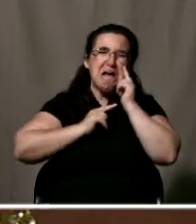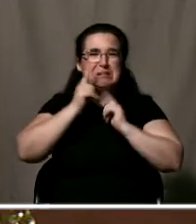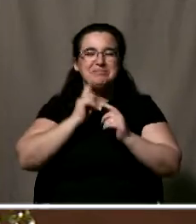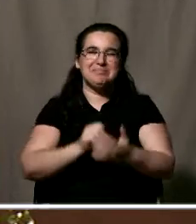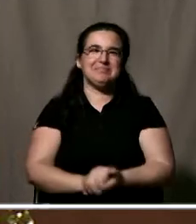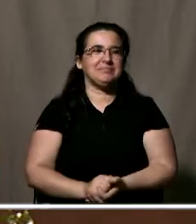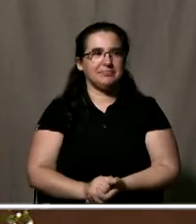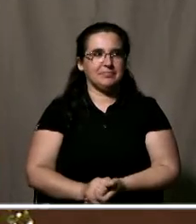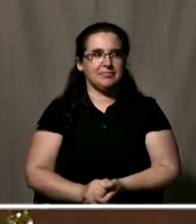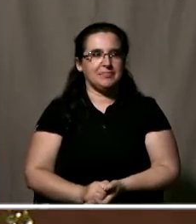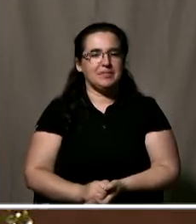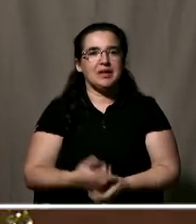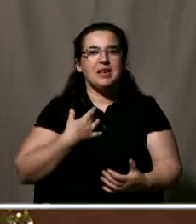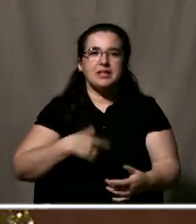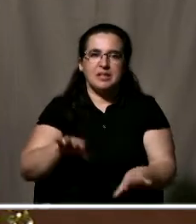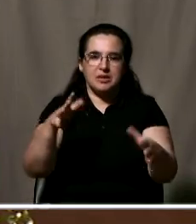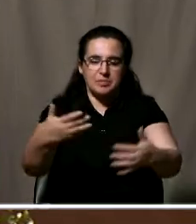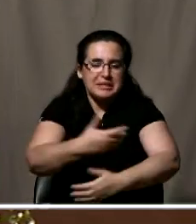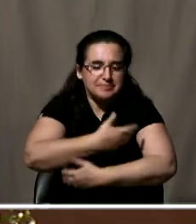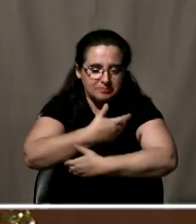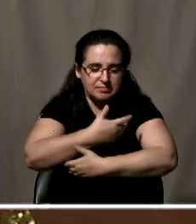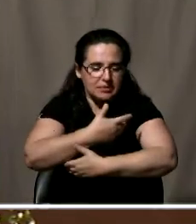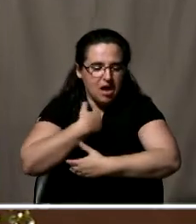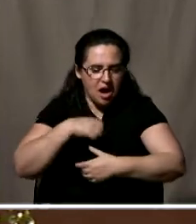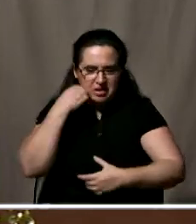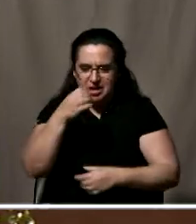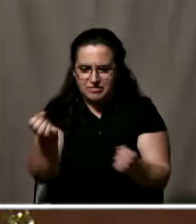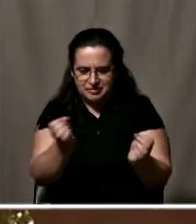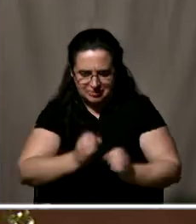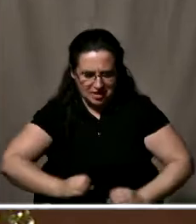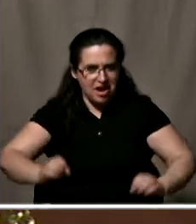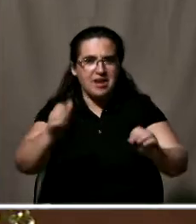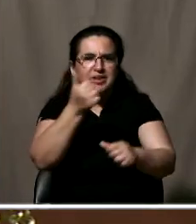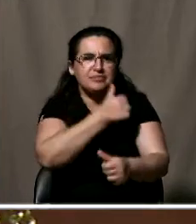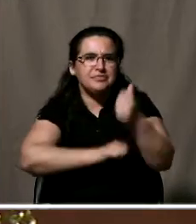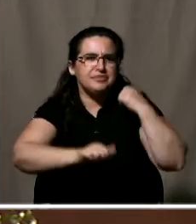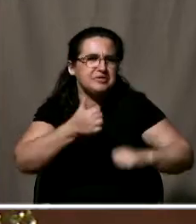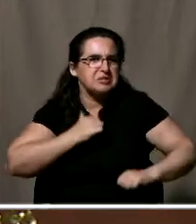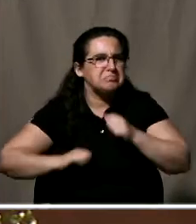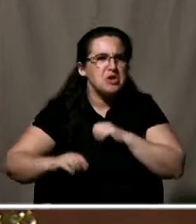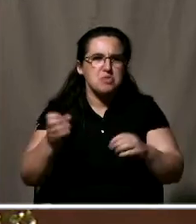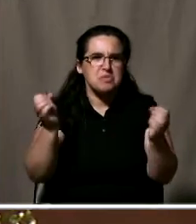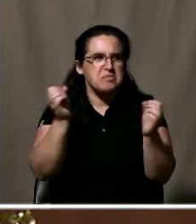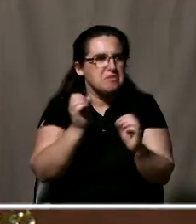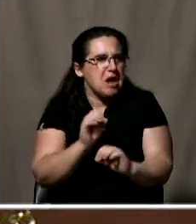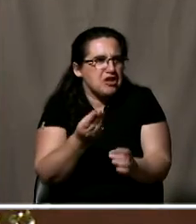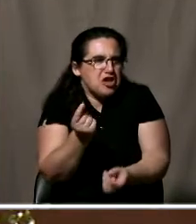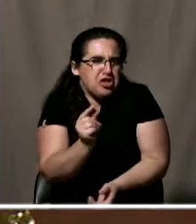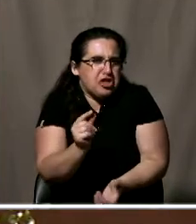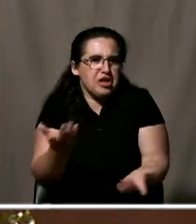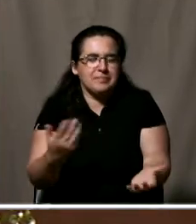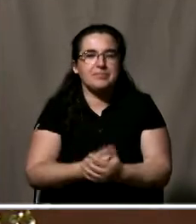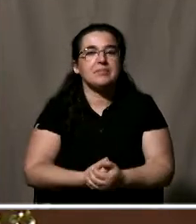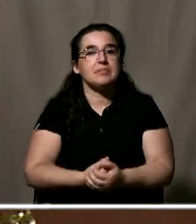soon I discover there's no big problem. E descubro, felizmente, não é grave. Once I found out there was no problem, I knew I needed to teach him a lesson. Mas agora